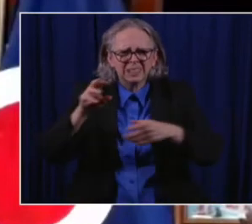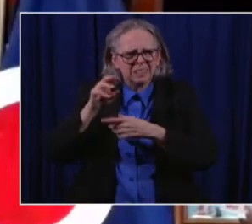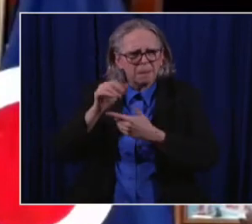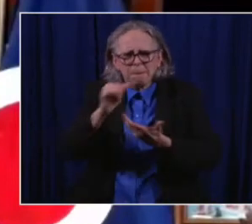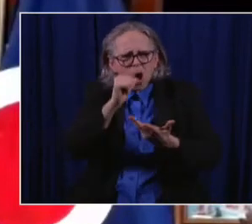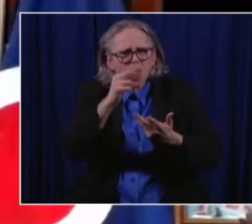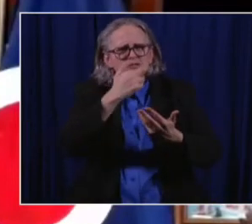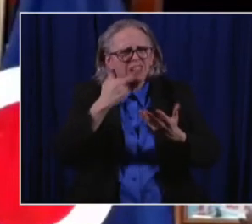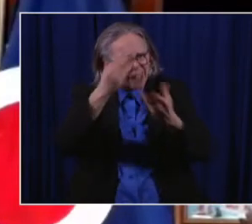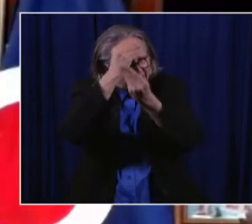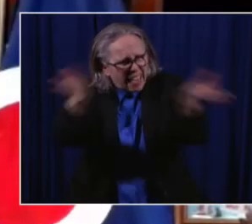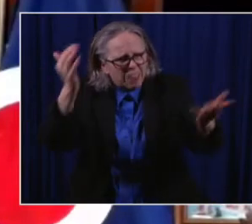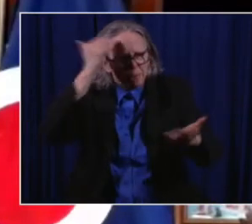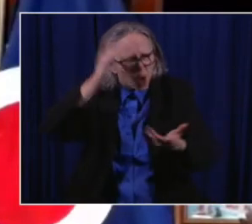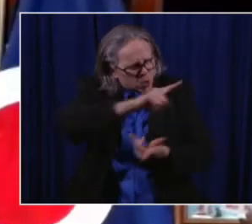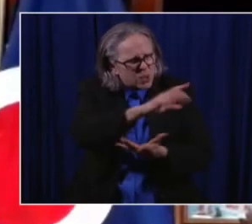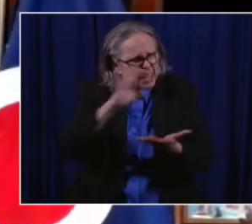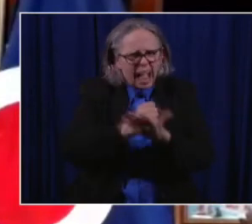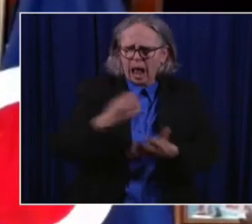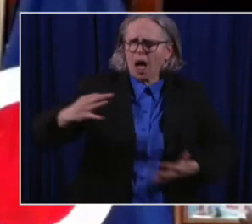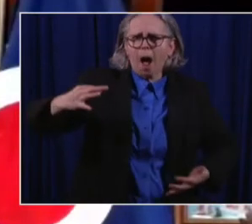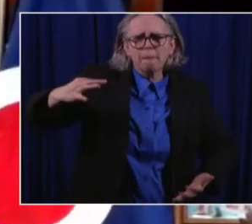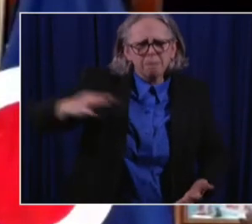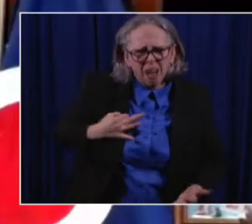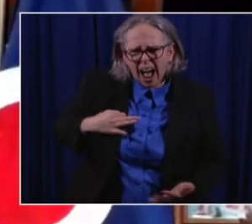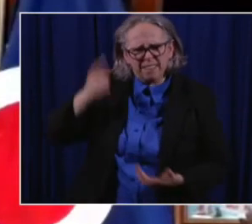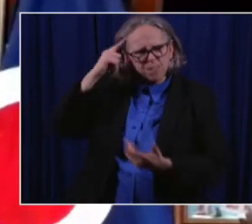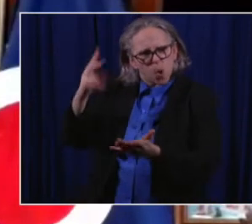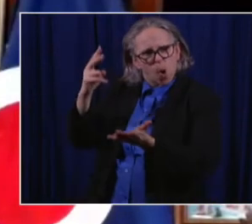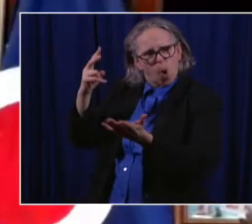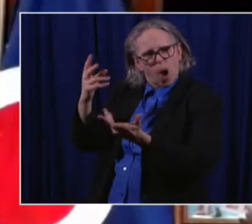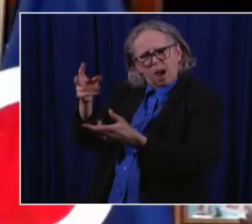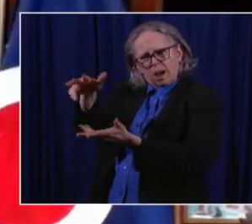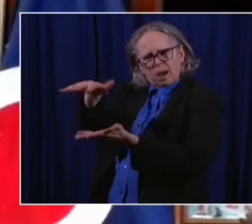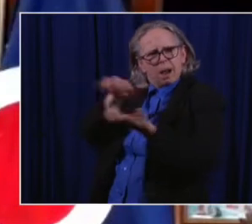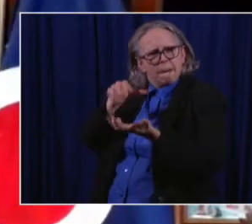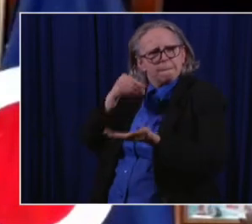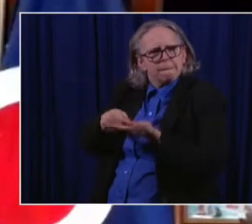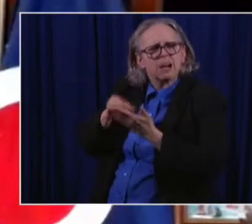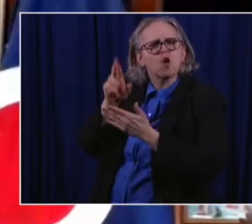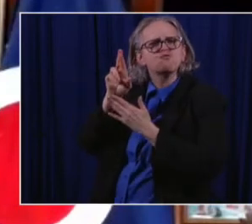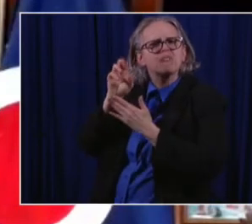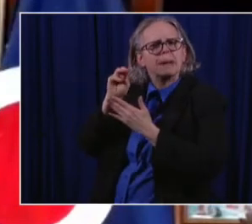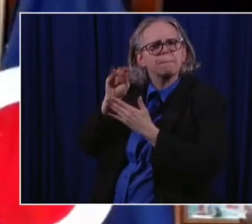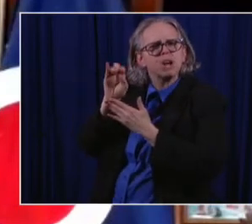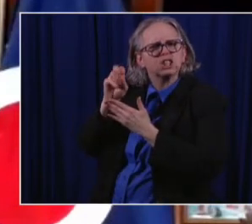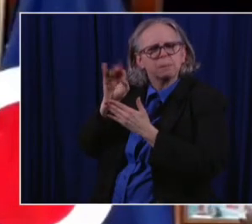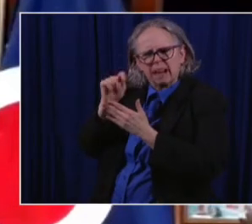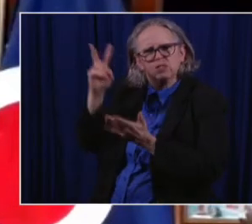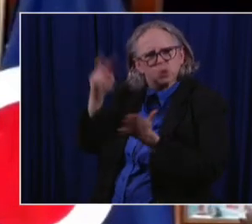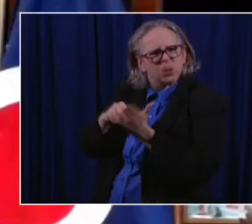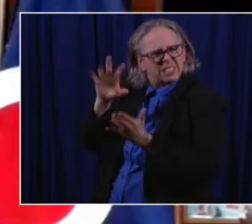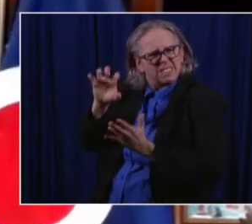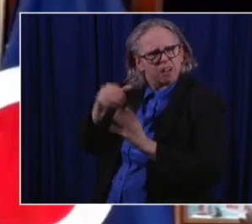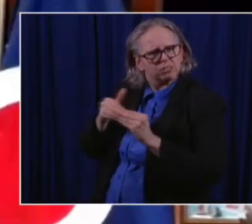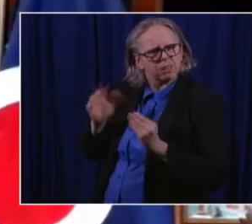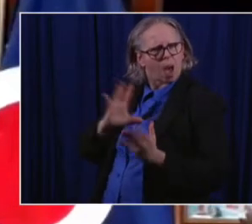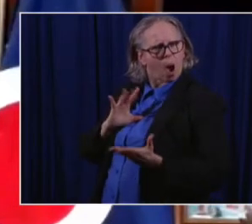the $2,500 rebate. And I also, I do weekly calls with the Ohio Restaurant Association. I have